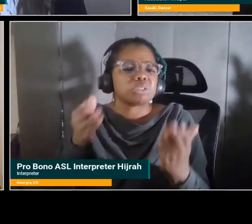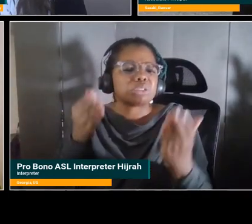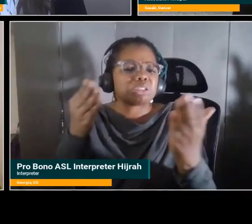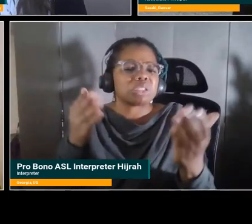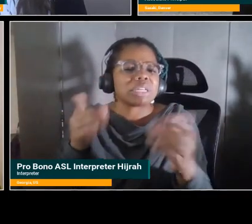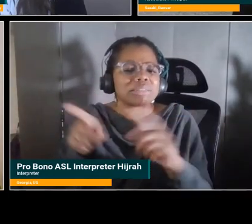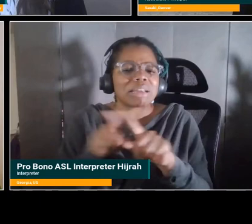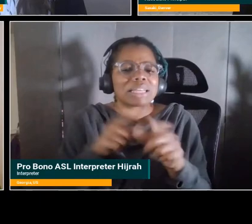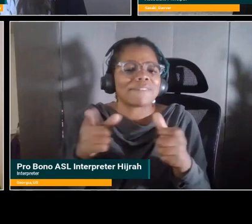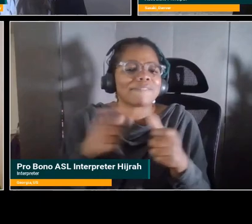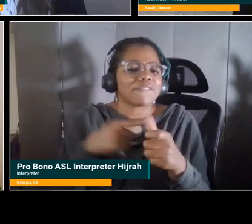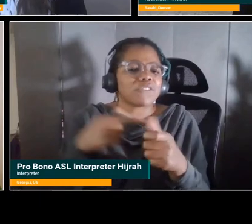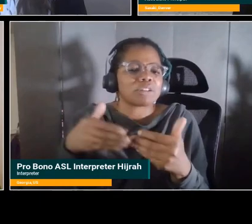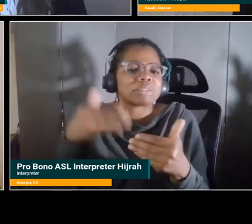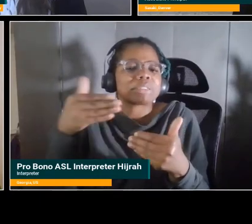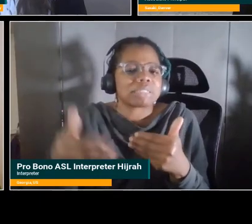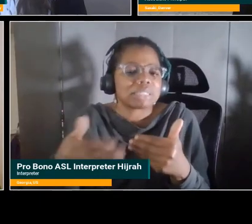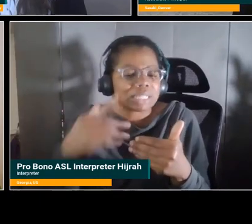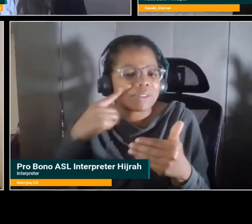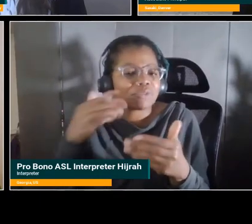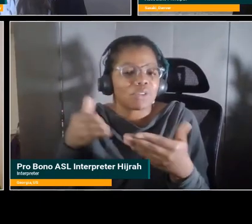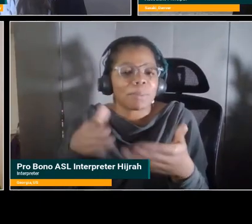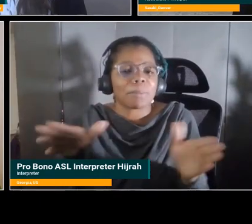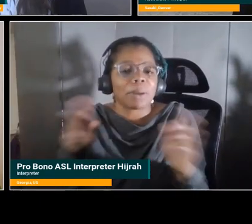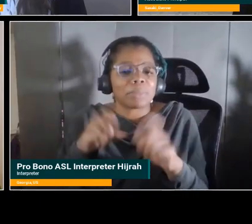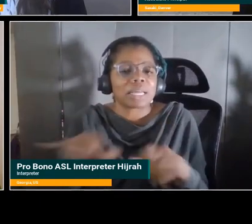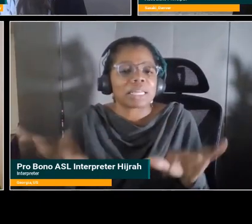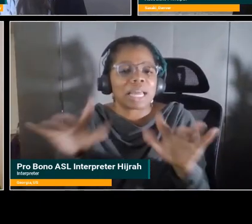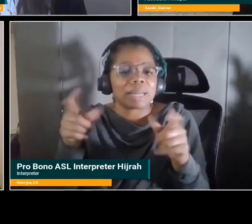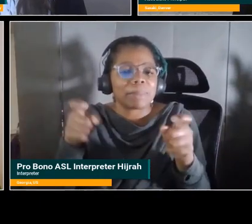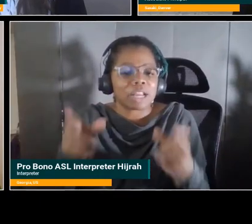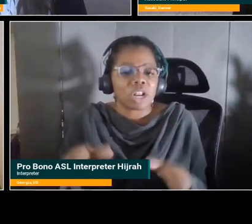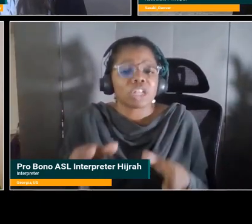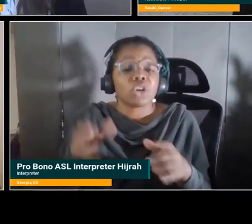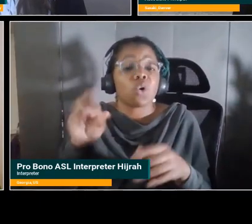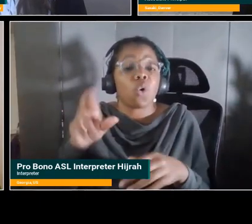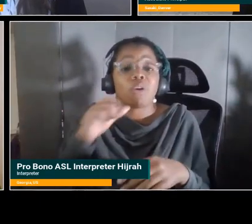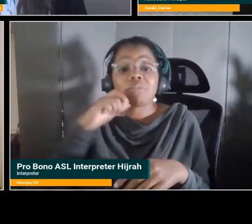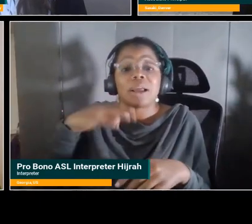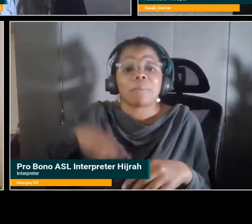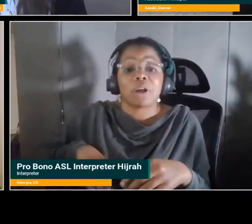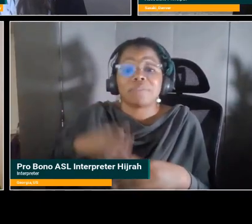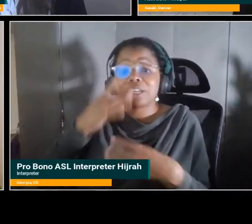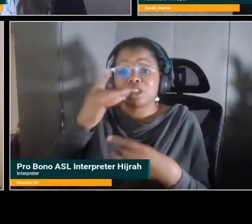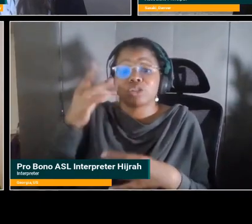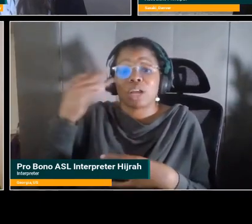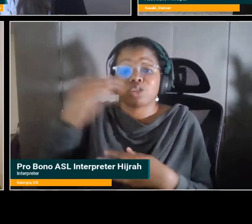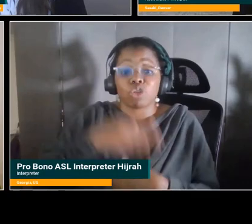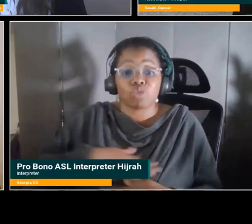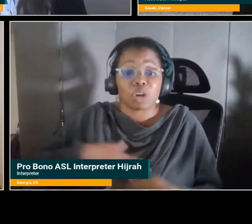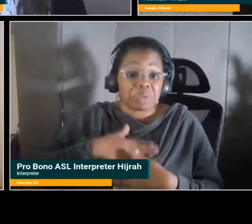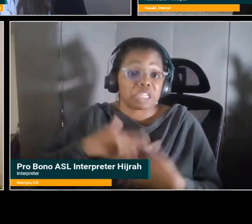first step for a public land manager or a nonprofit interested in outdoor recreation to take